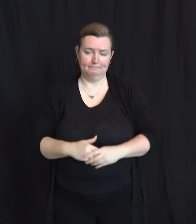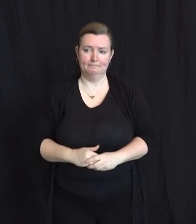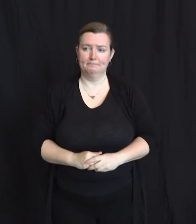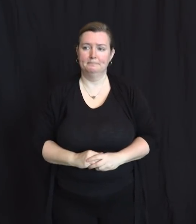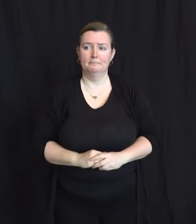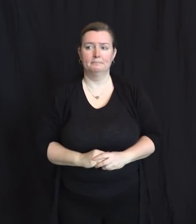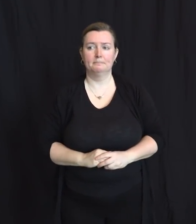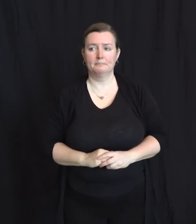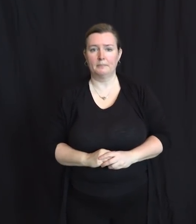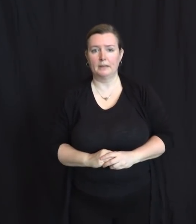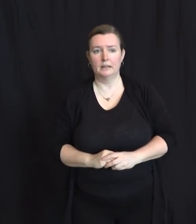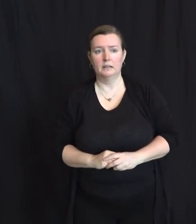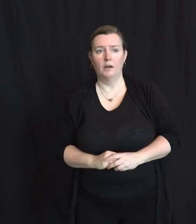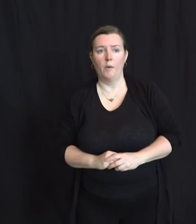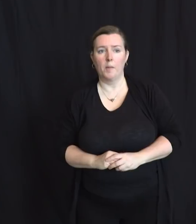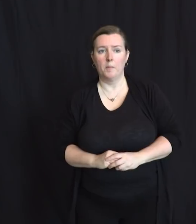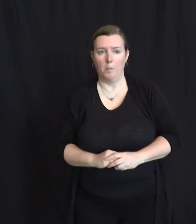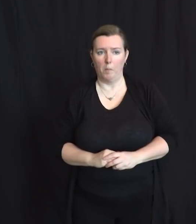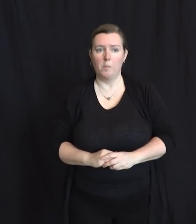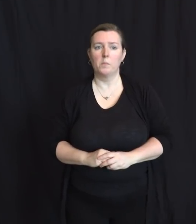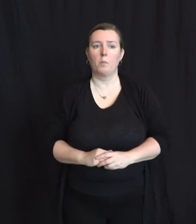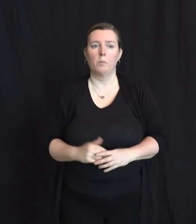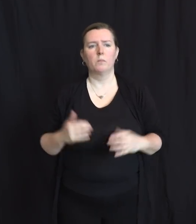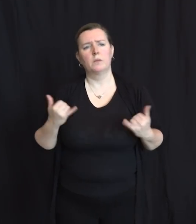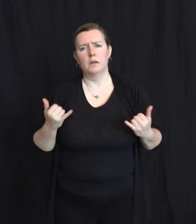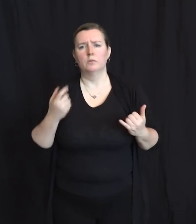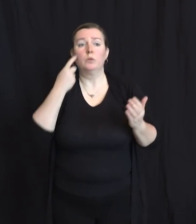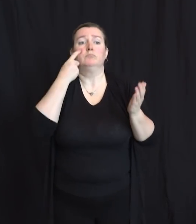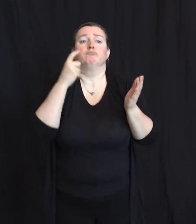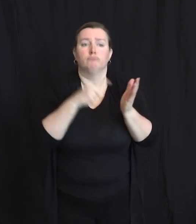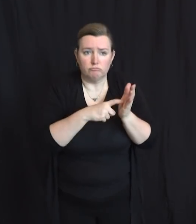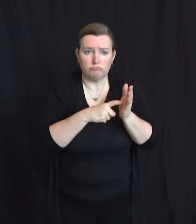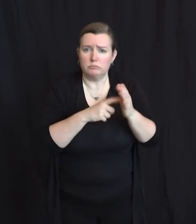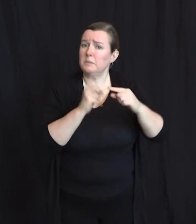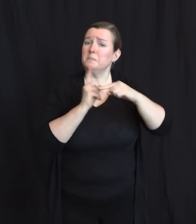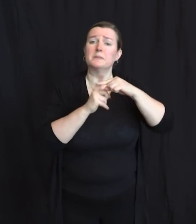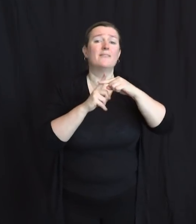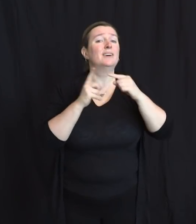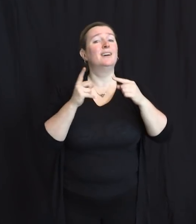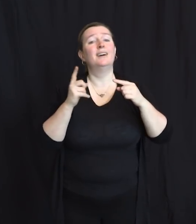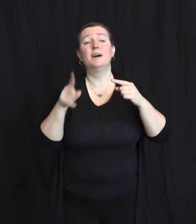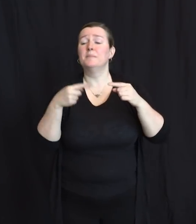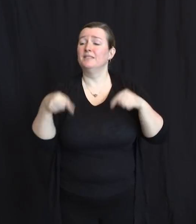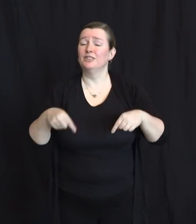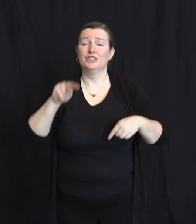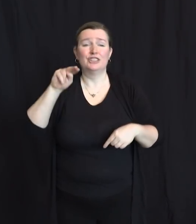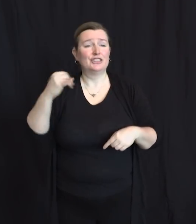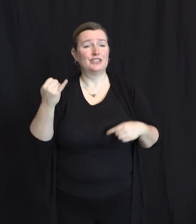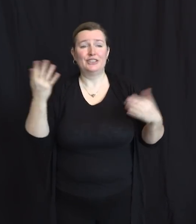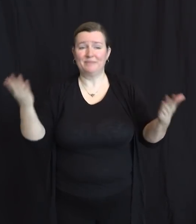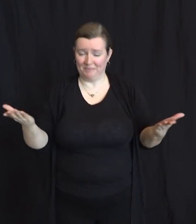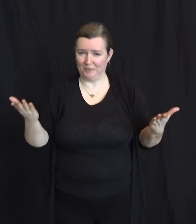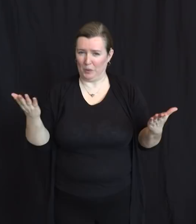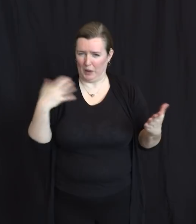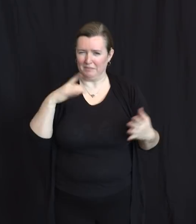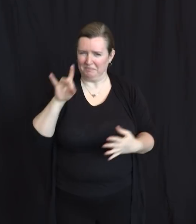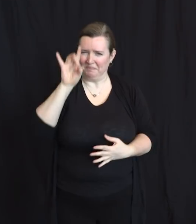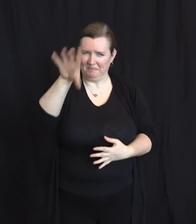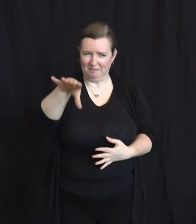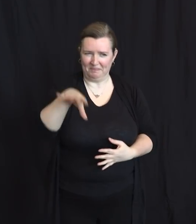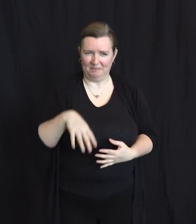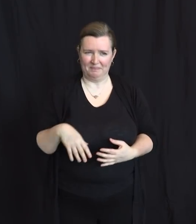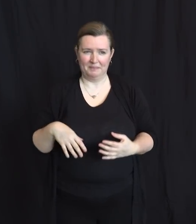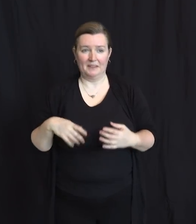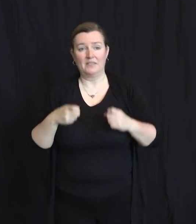Now, as we do every day, I'd like to acknowledge some of the really good things going on around our state, whether it be from our corporate